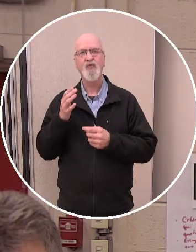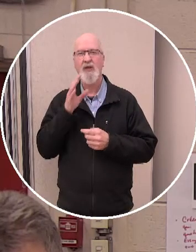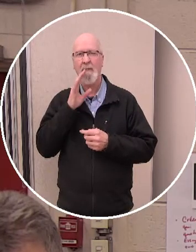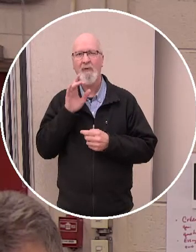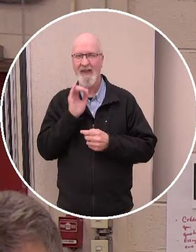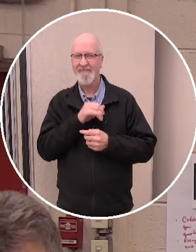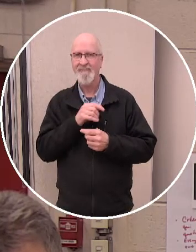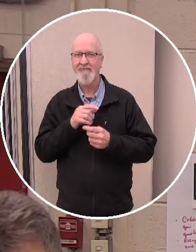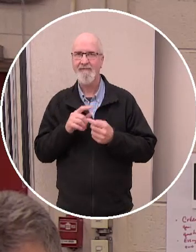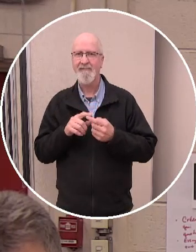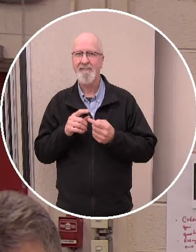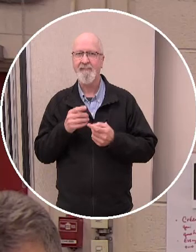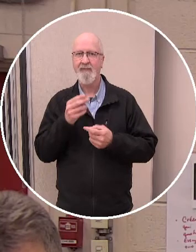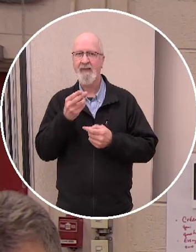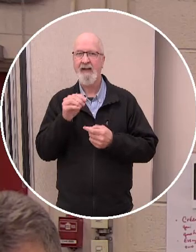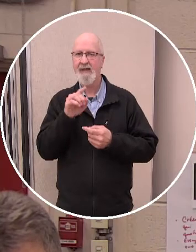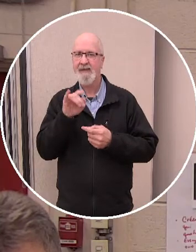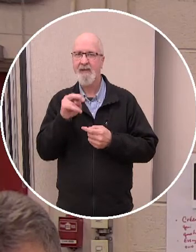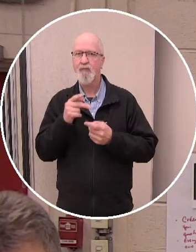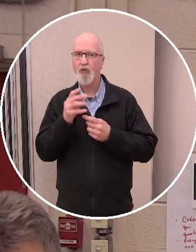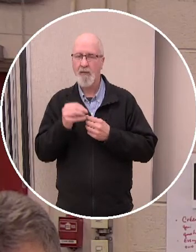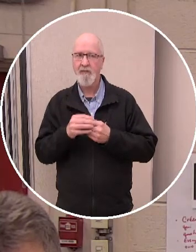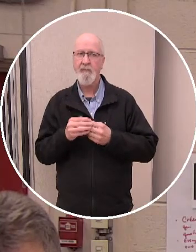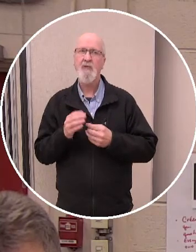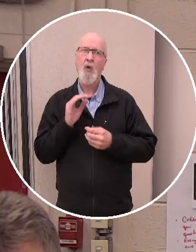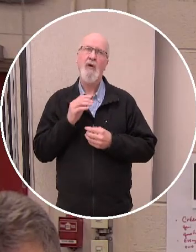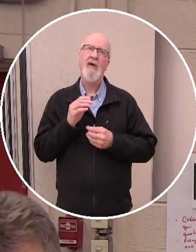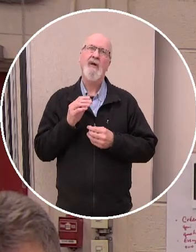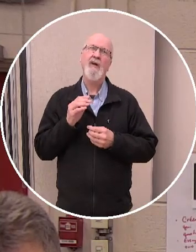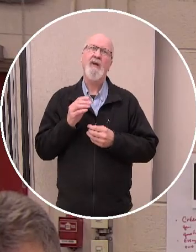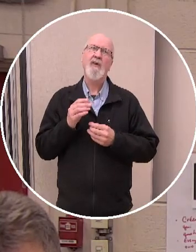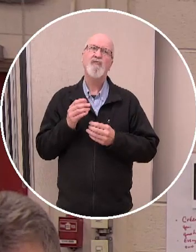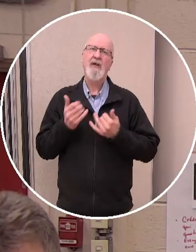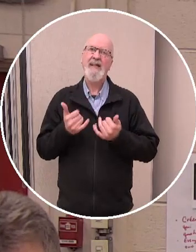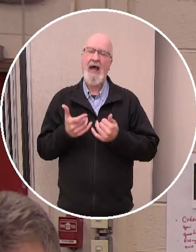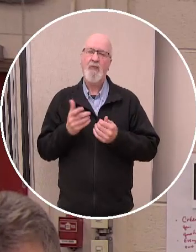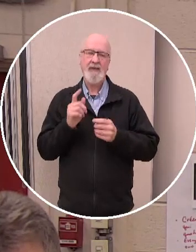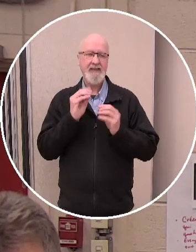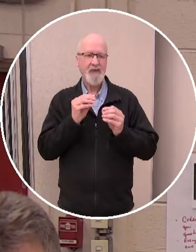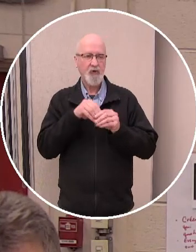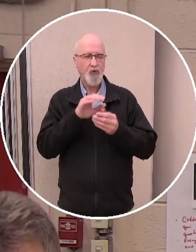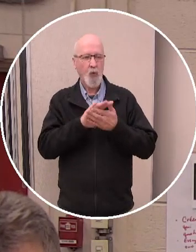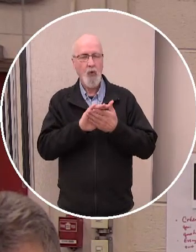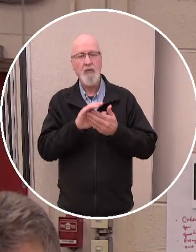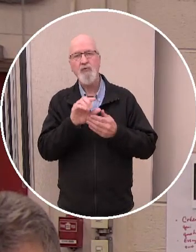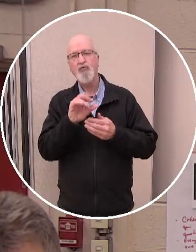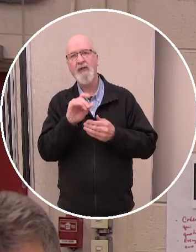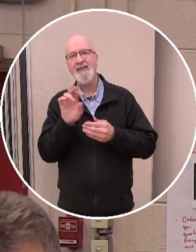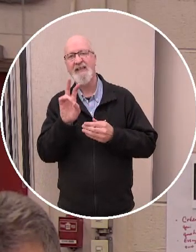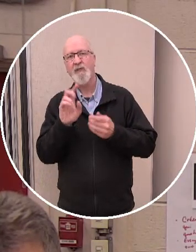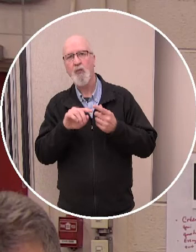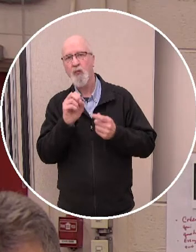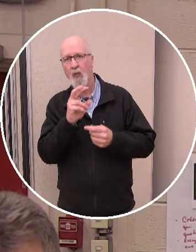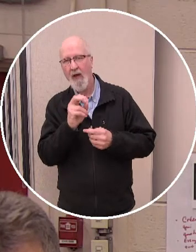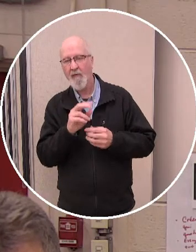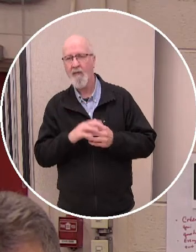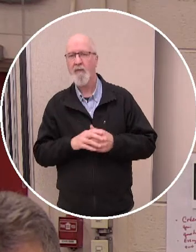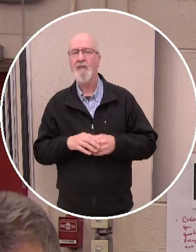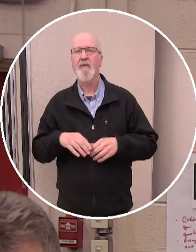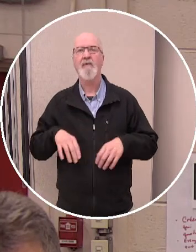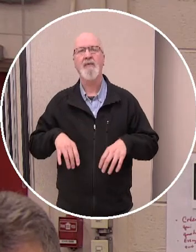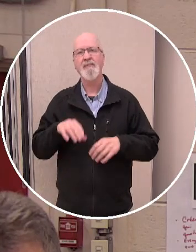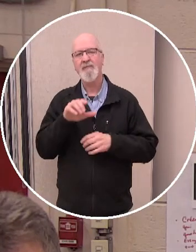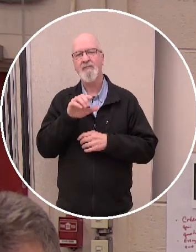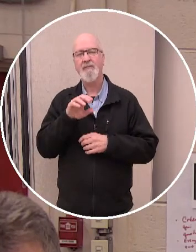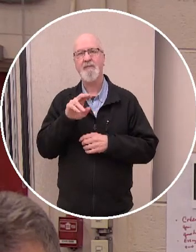about the hazing program. It's currently a grade 7 to 12 initiative. The Newfoundland Labrador English School District has partnered with the